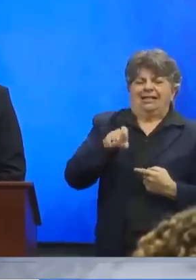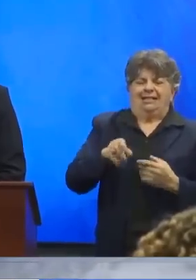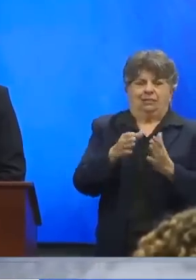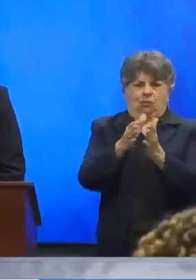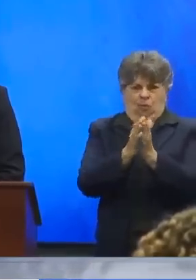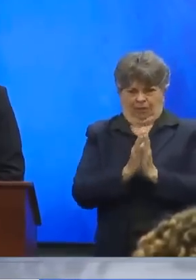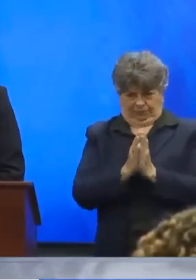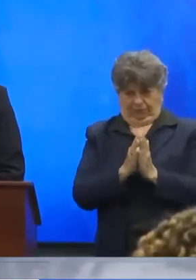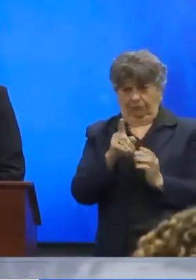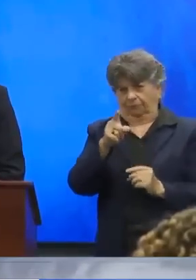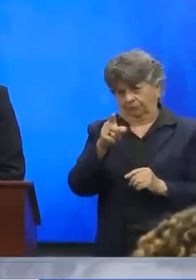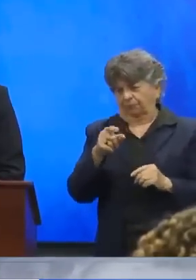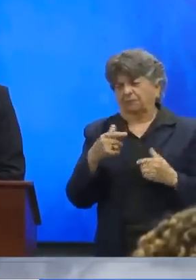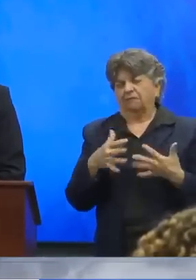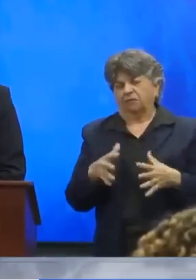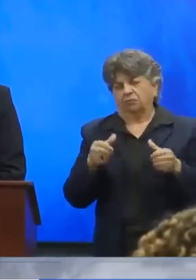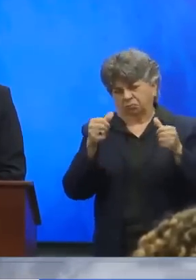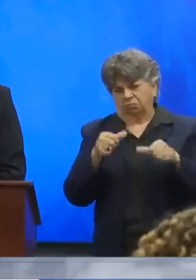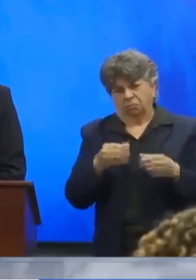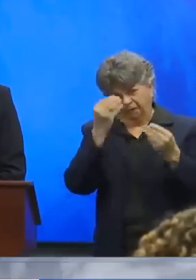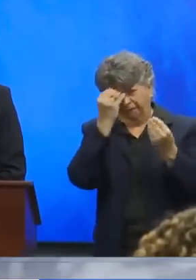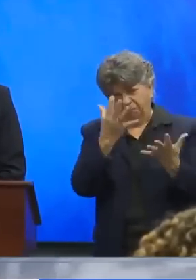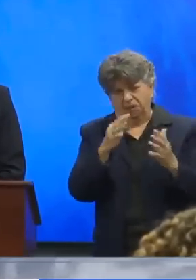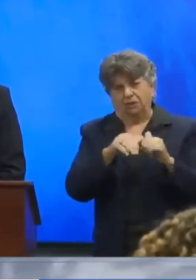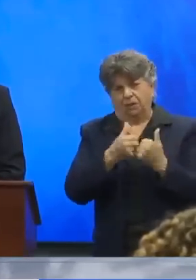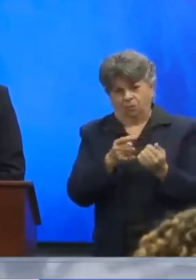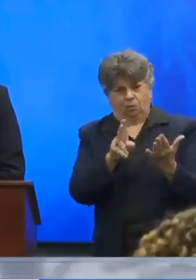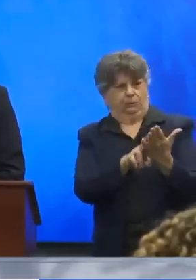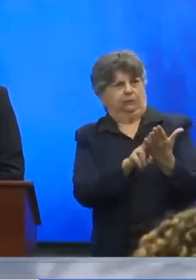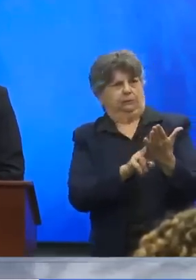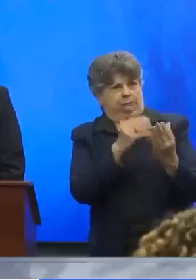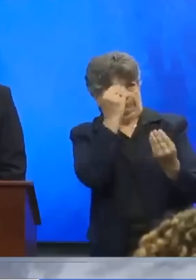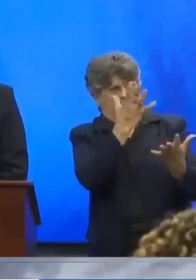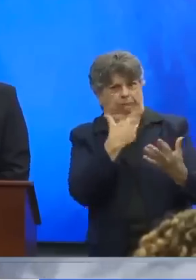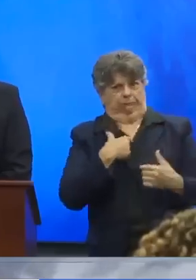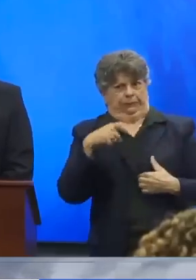information to the county level. So please, the time is now. You heard